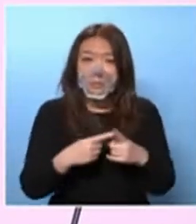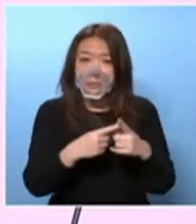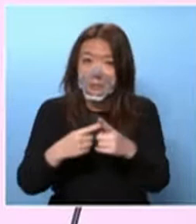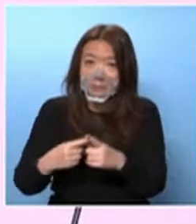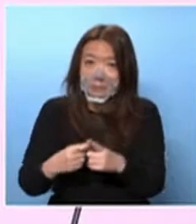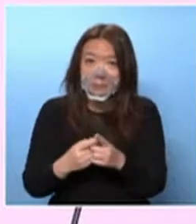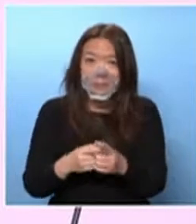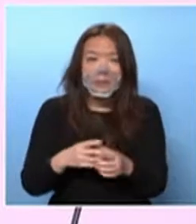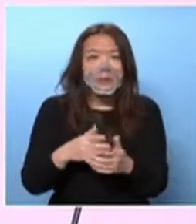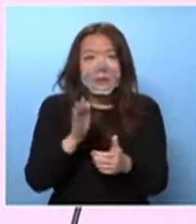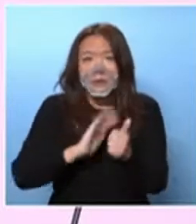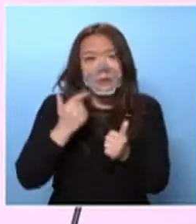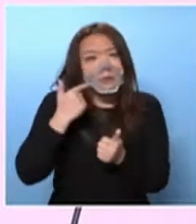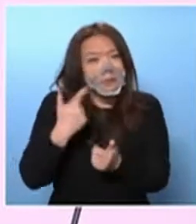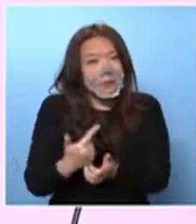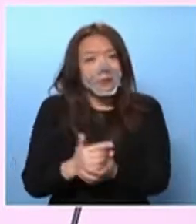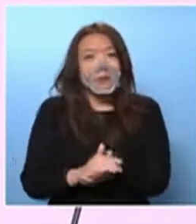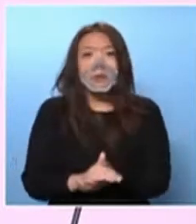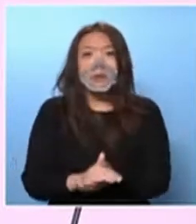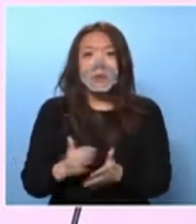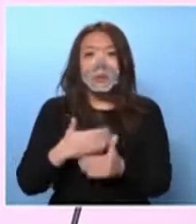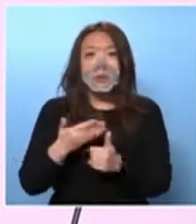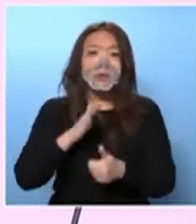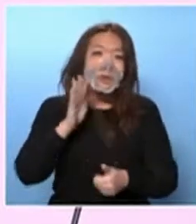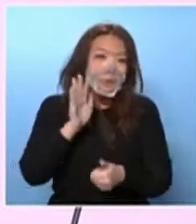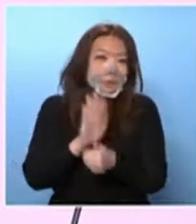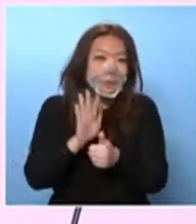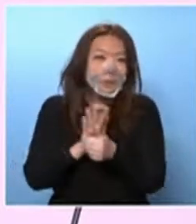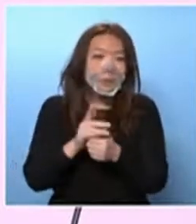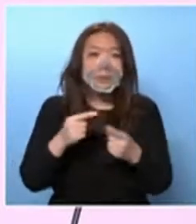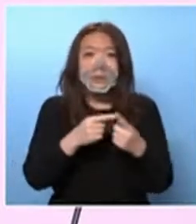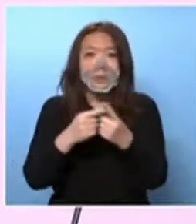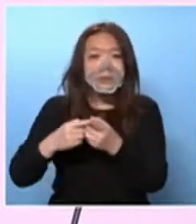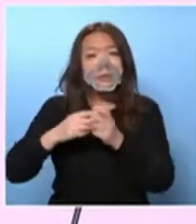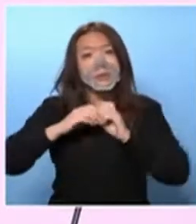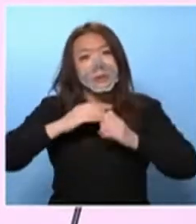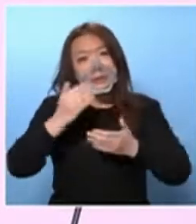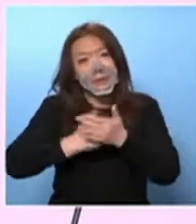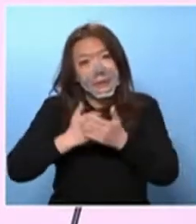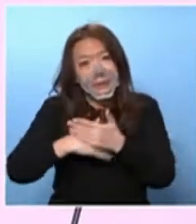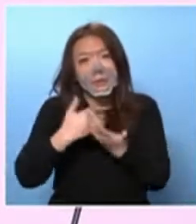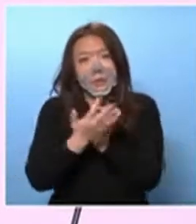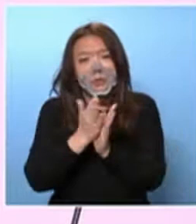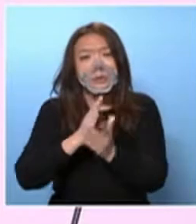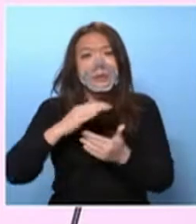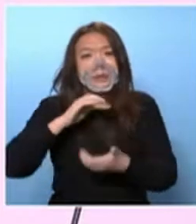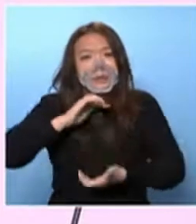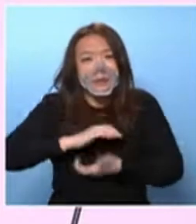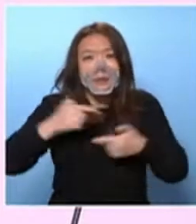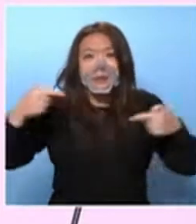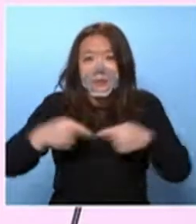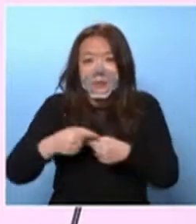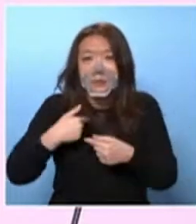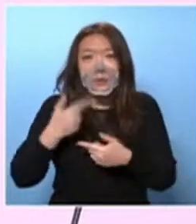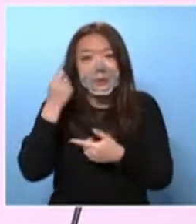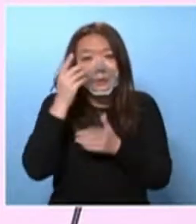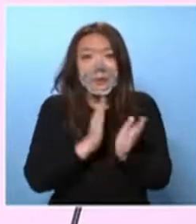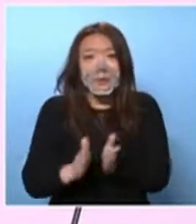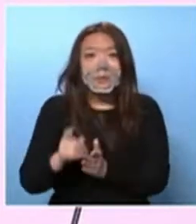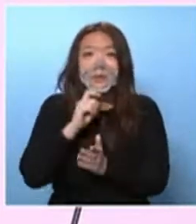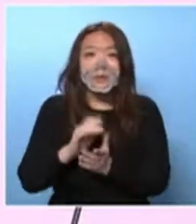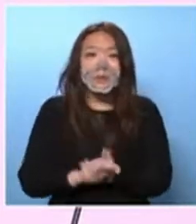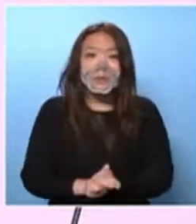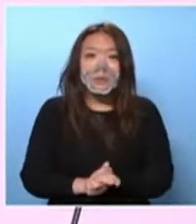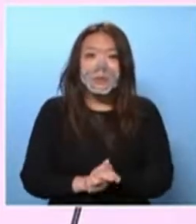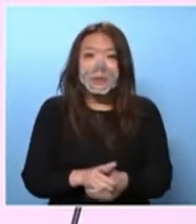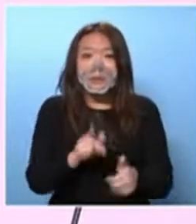has seriously affected various sectors and the public. In order to relieve the burden of the people and different merchants, I